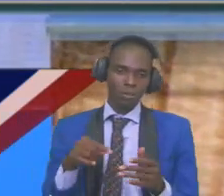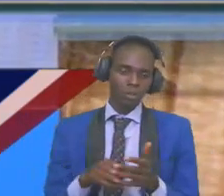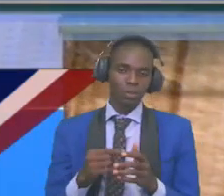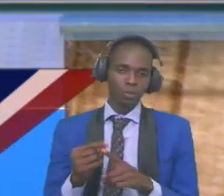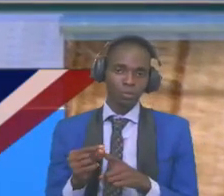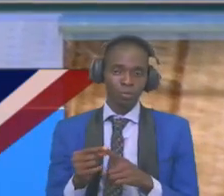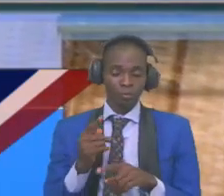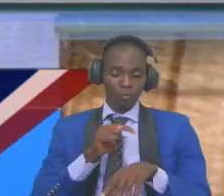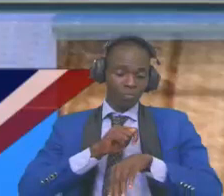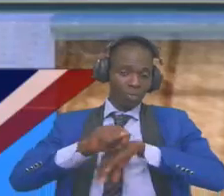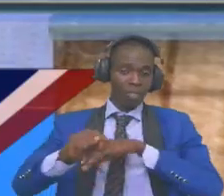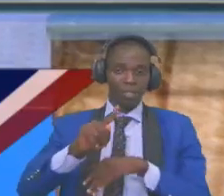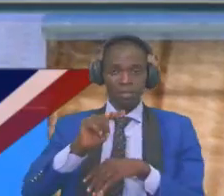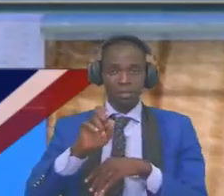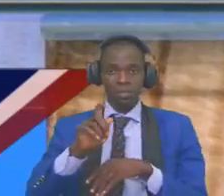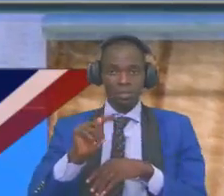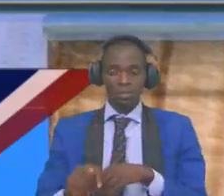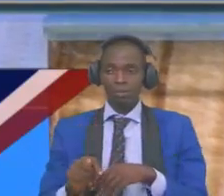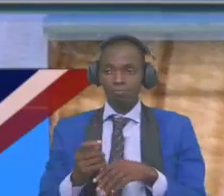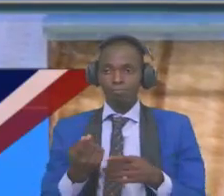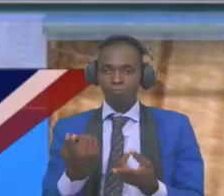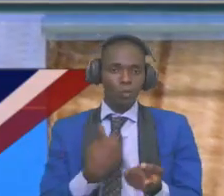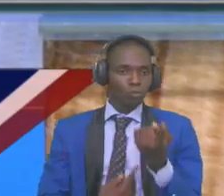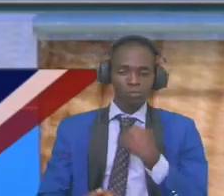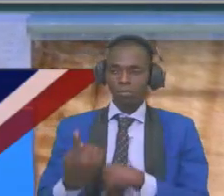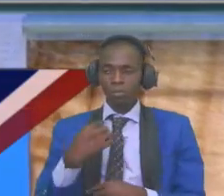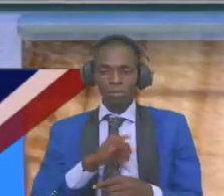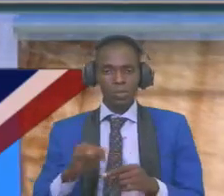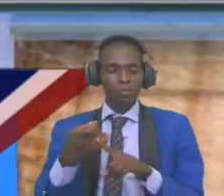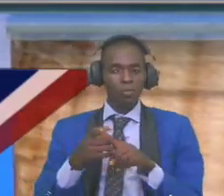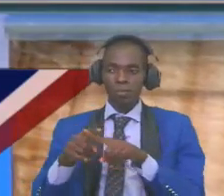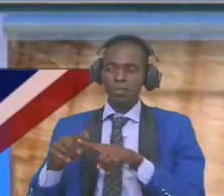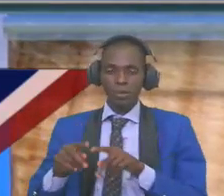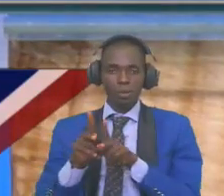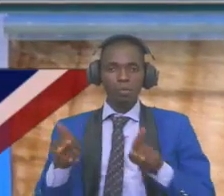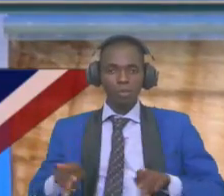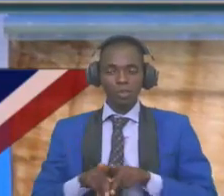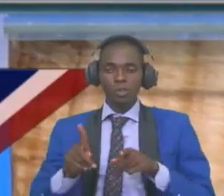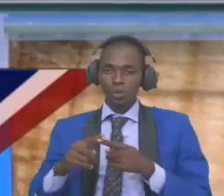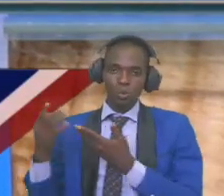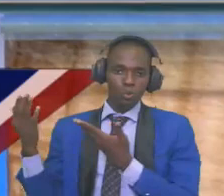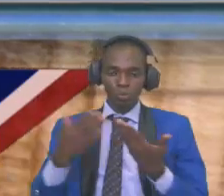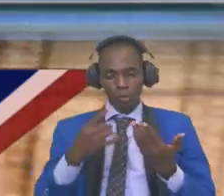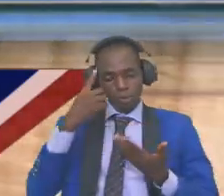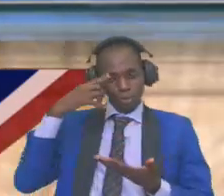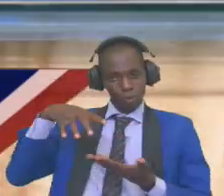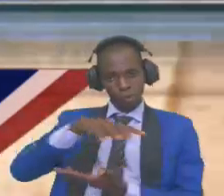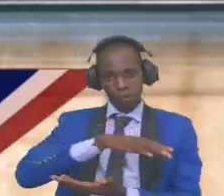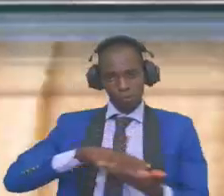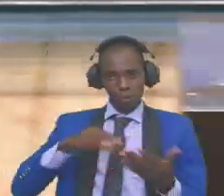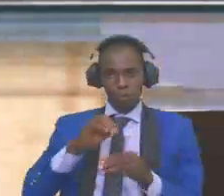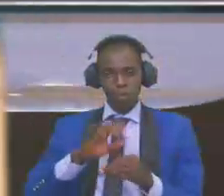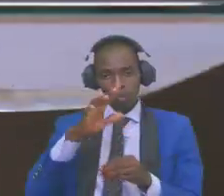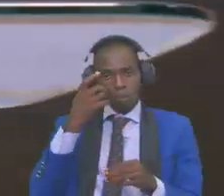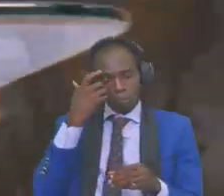flying around, and they are sending this and sending that, that will bring confusion of mind to the